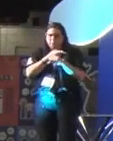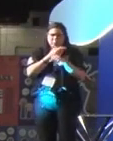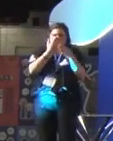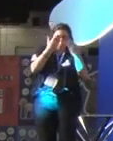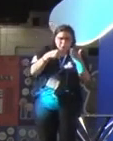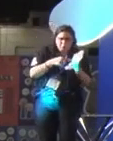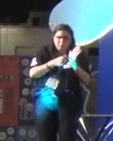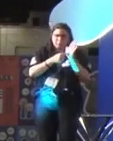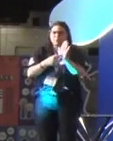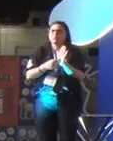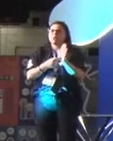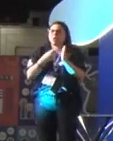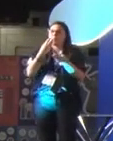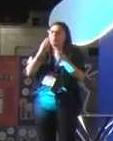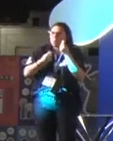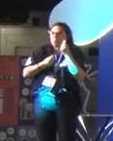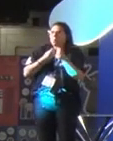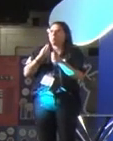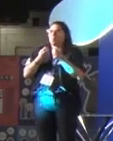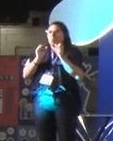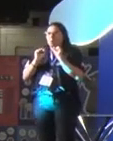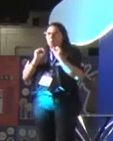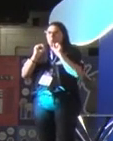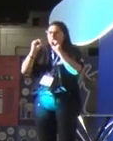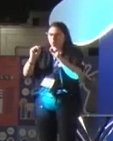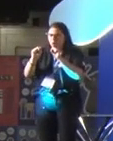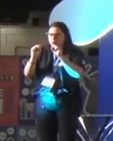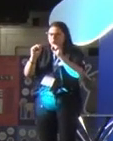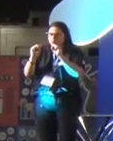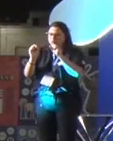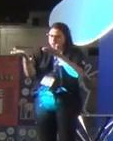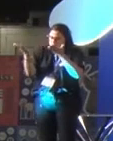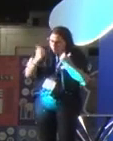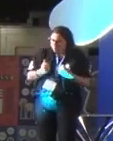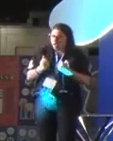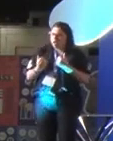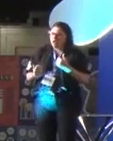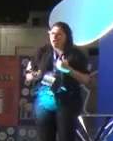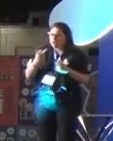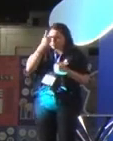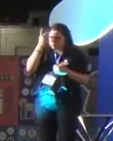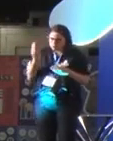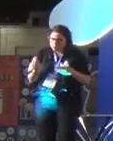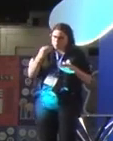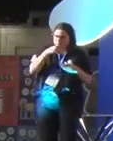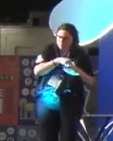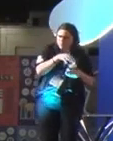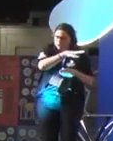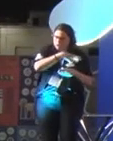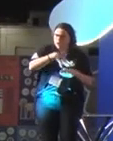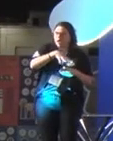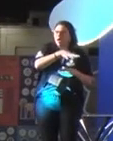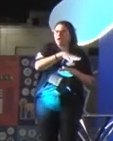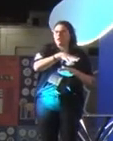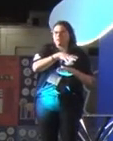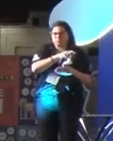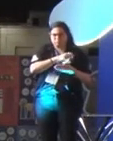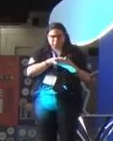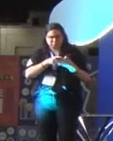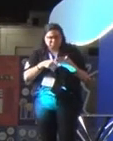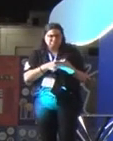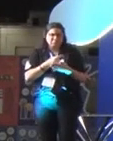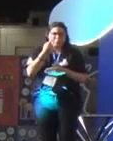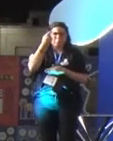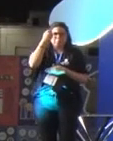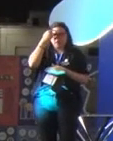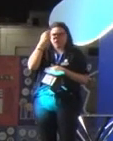draw this person in. They construct an argument as though you're talking to another scientist. But as I